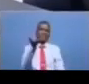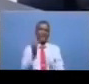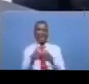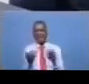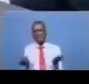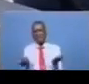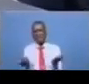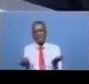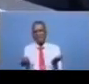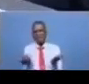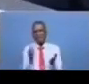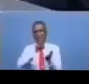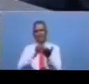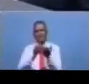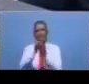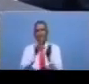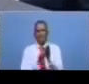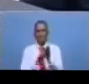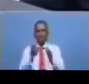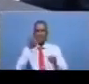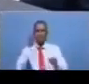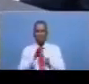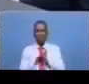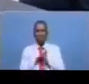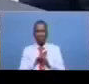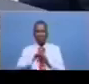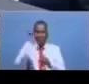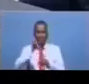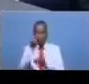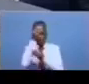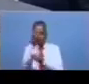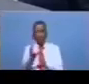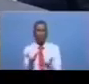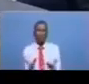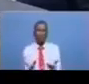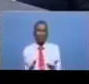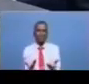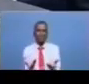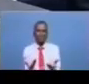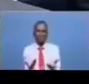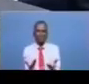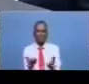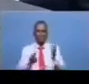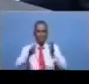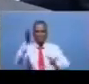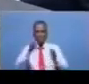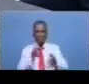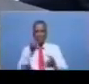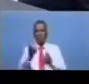evidence act no kire say na chete wa hyebo a ewo se wudi so eno na ye de beto court animu